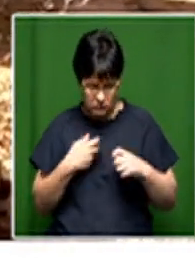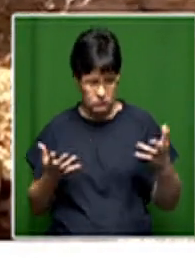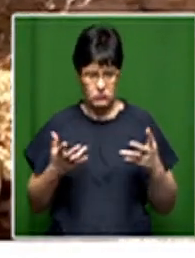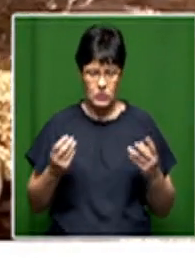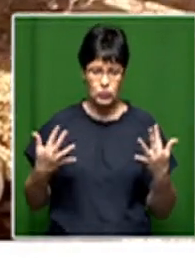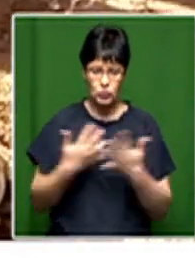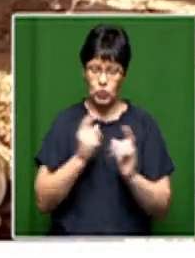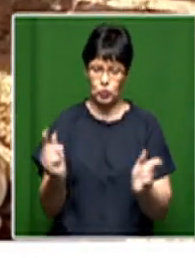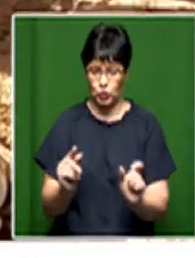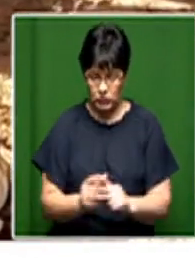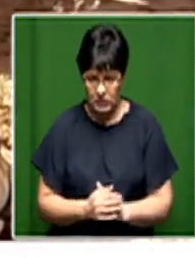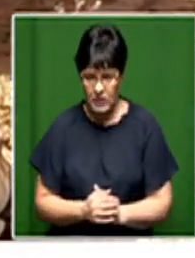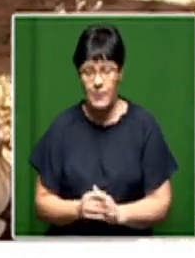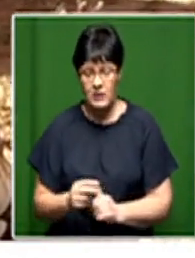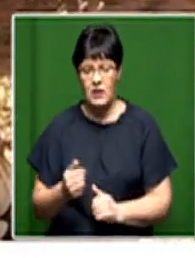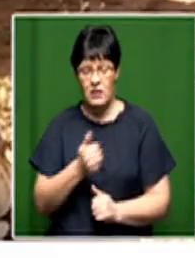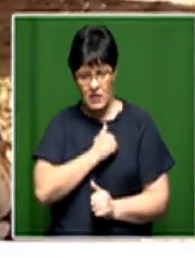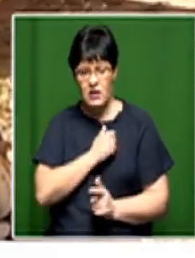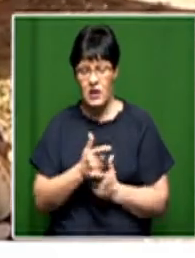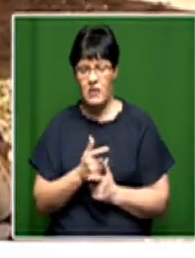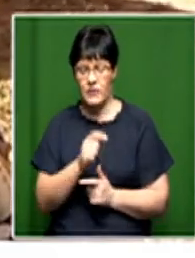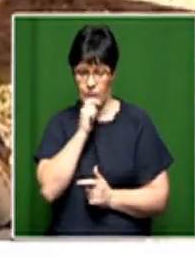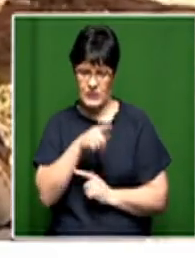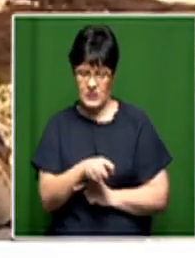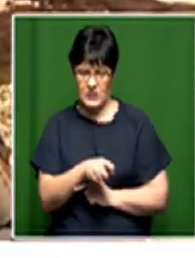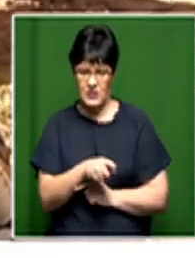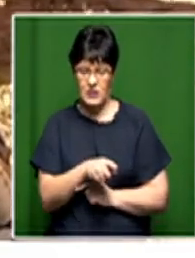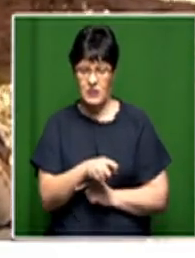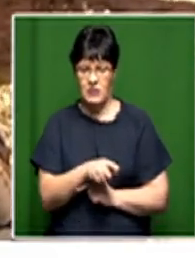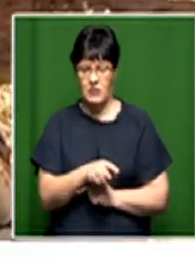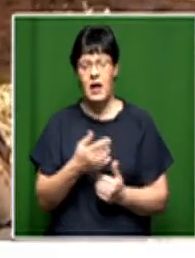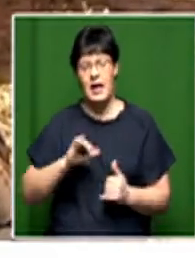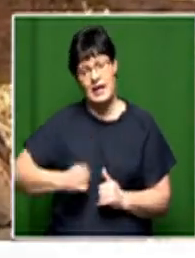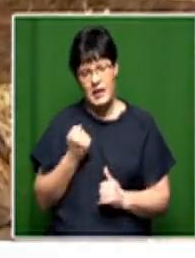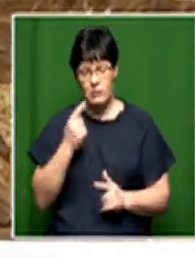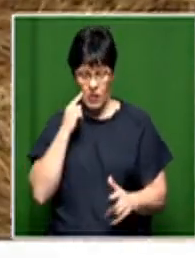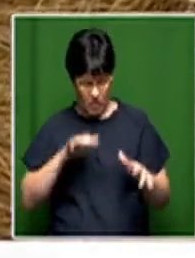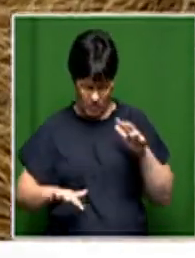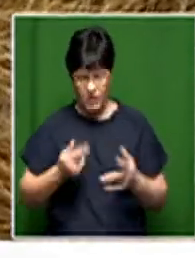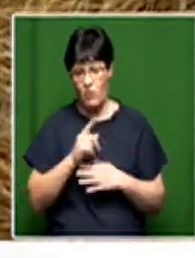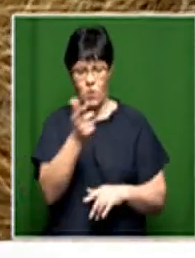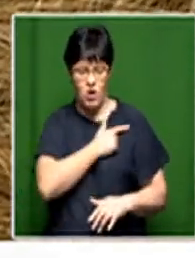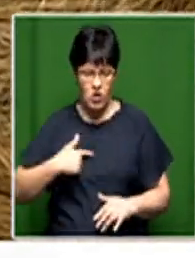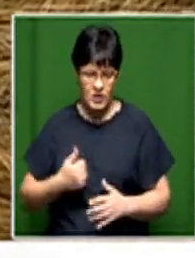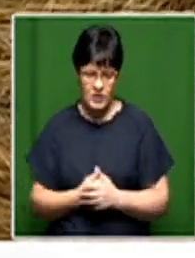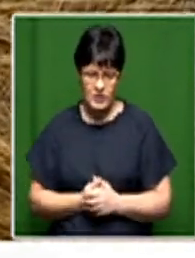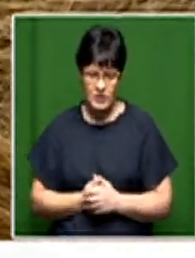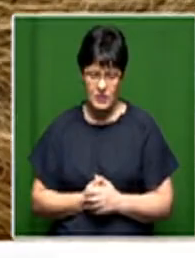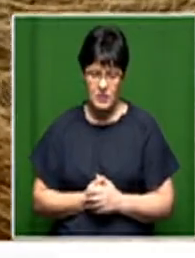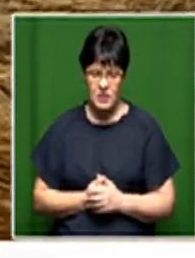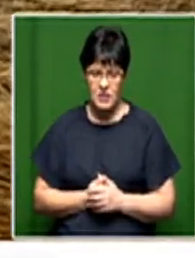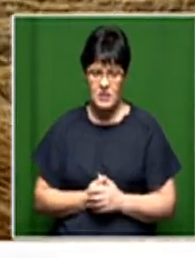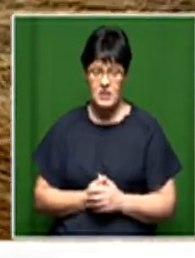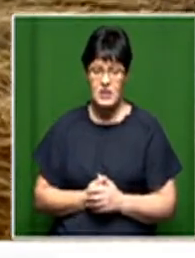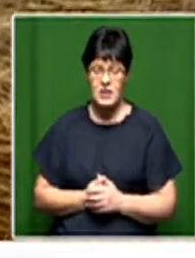up a bit sooner. But fortunately the combination that does get used, it does keep him a bit under for a bit longer. Whenever an